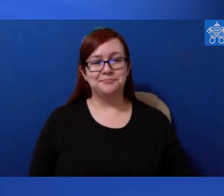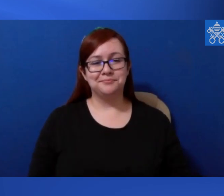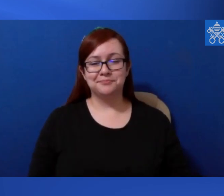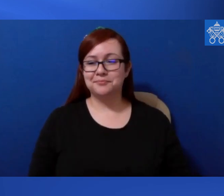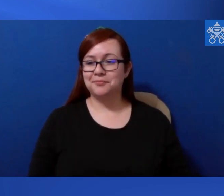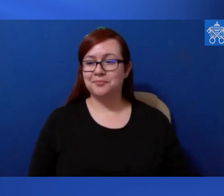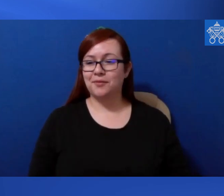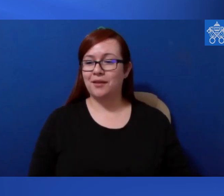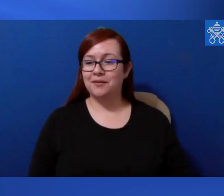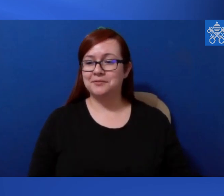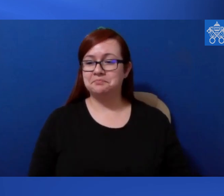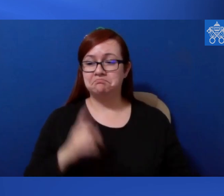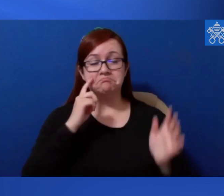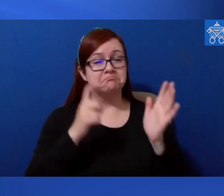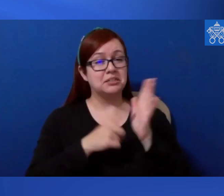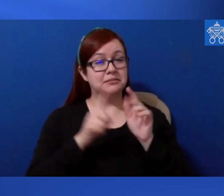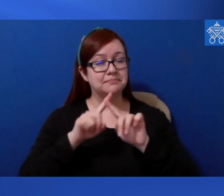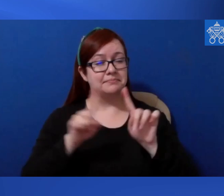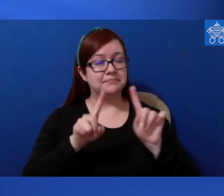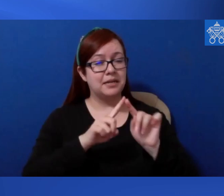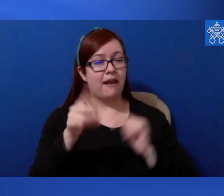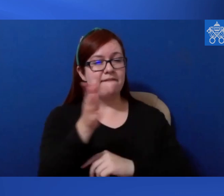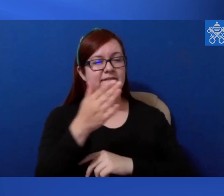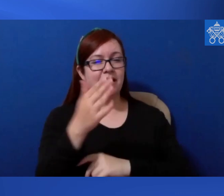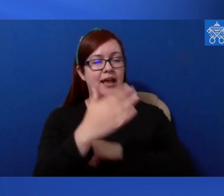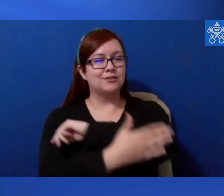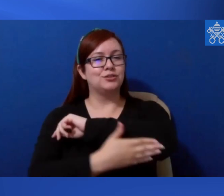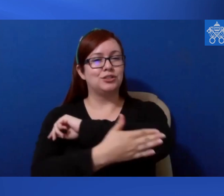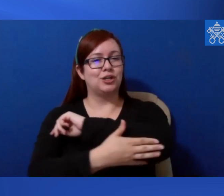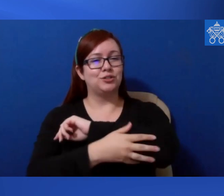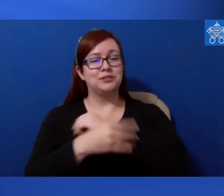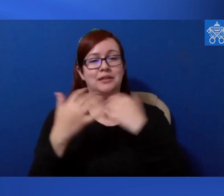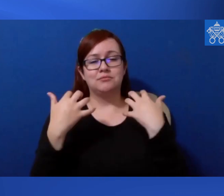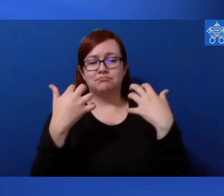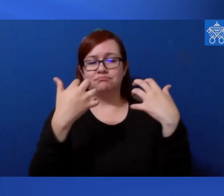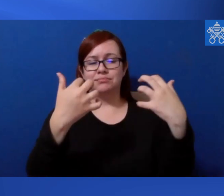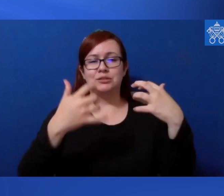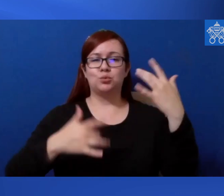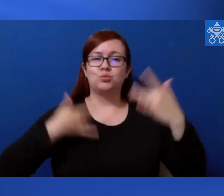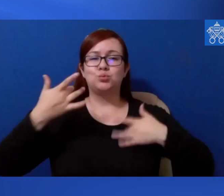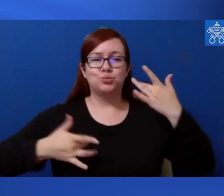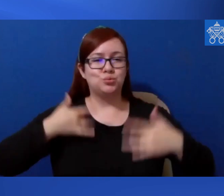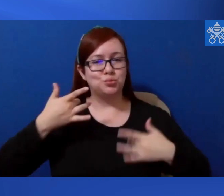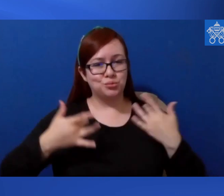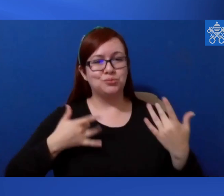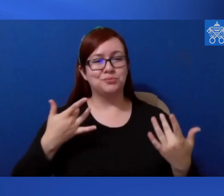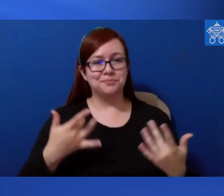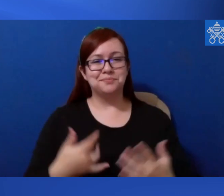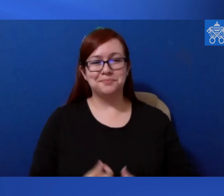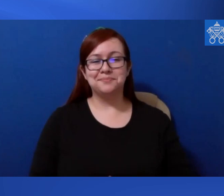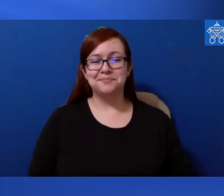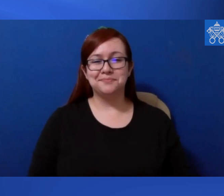see flags waving and a very excited crowd as usual, as you can